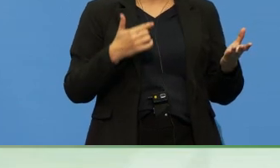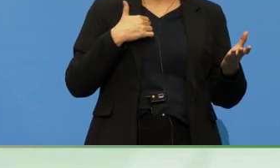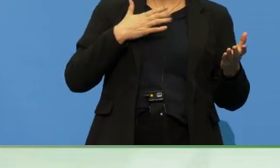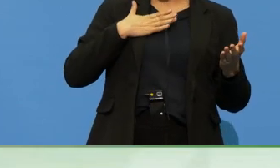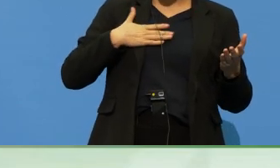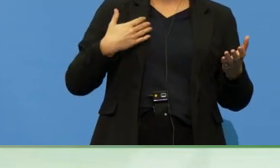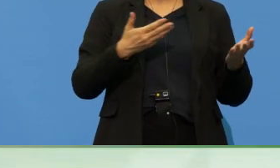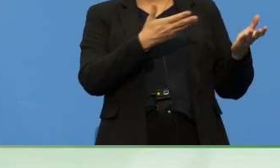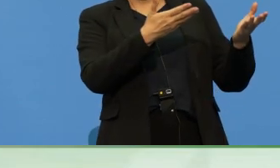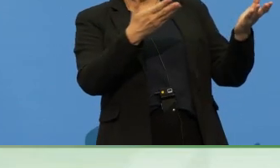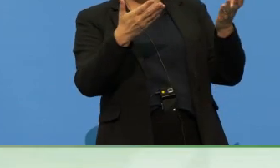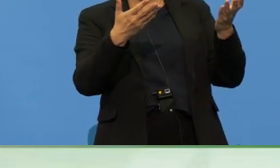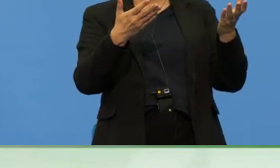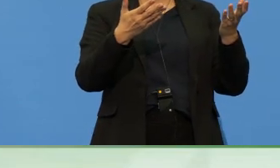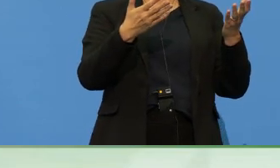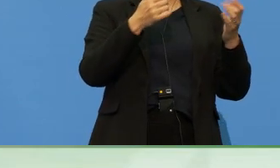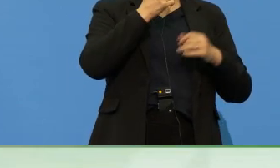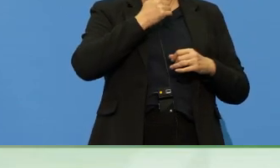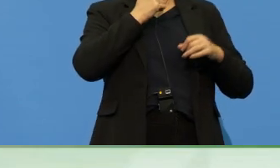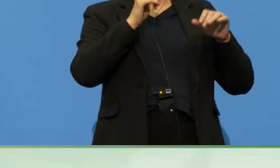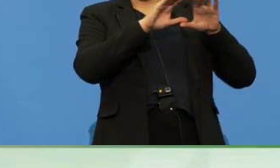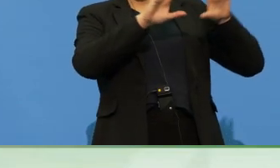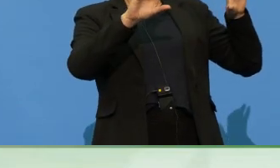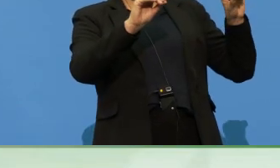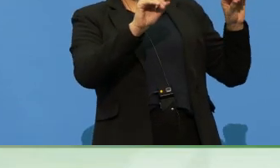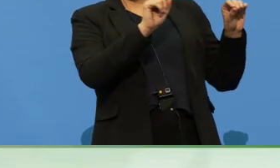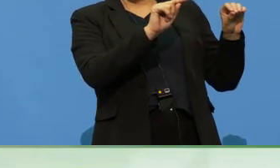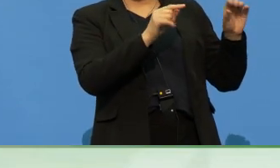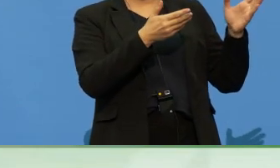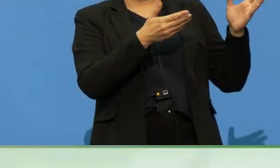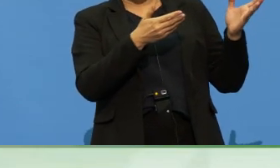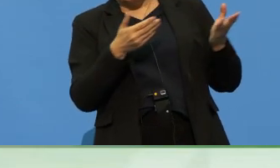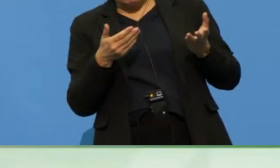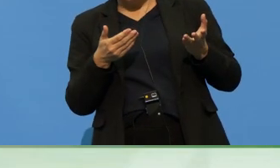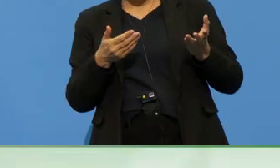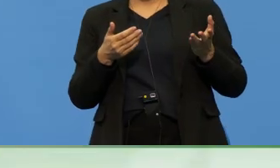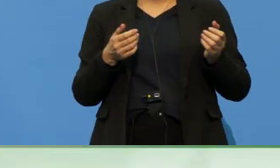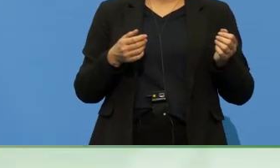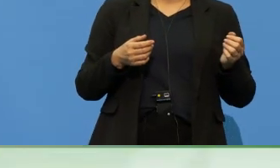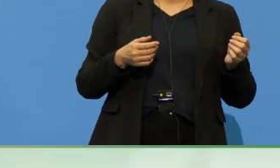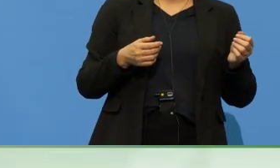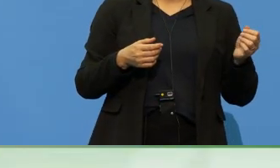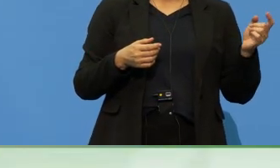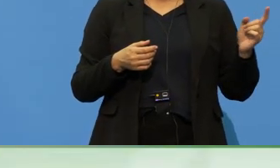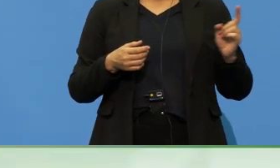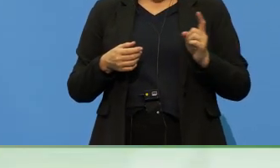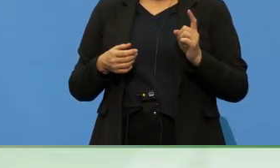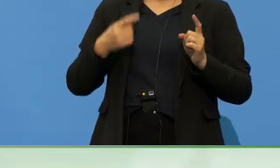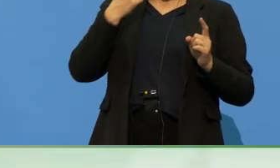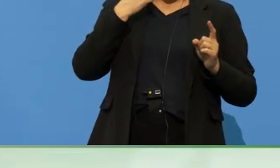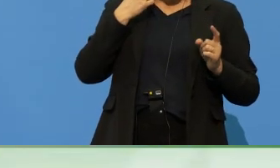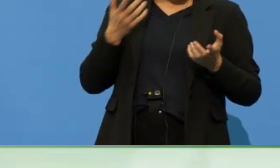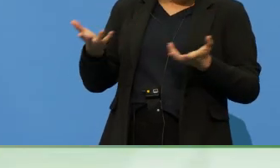companies, institutions. You know, from by the past, those associations and institutions, they are working alone. You know, they